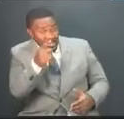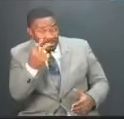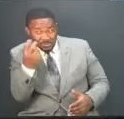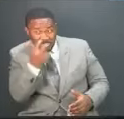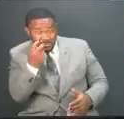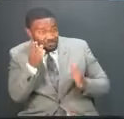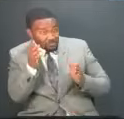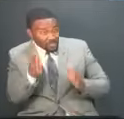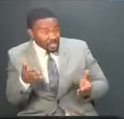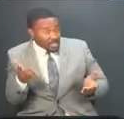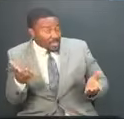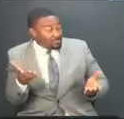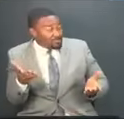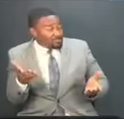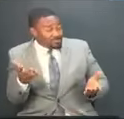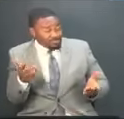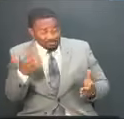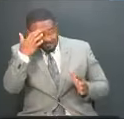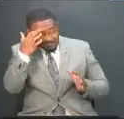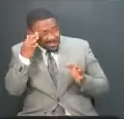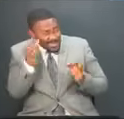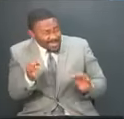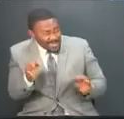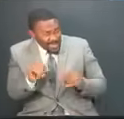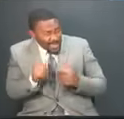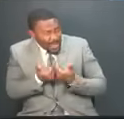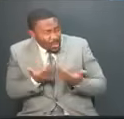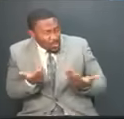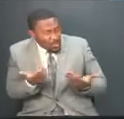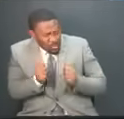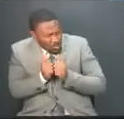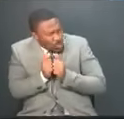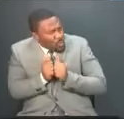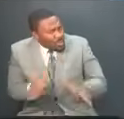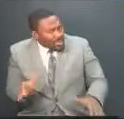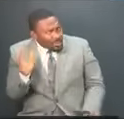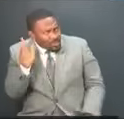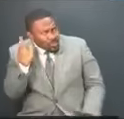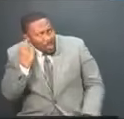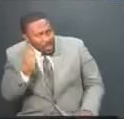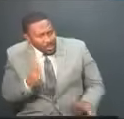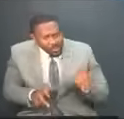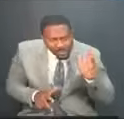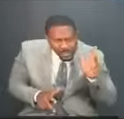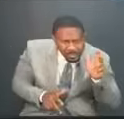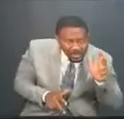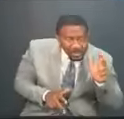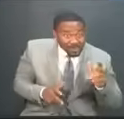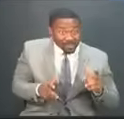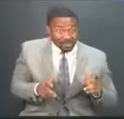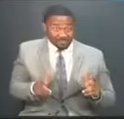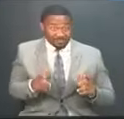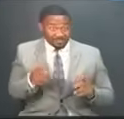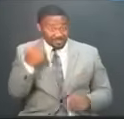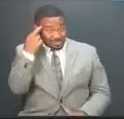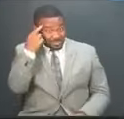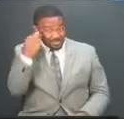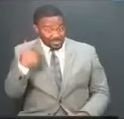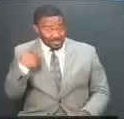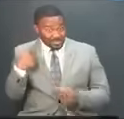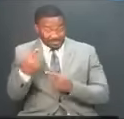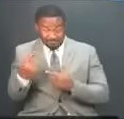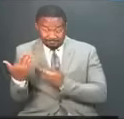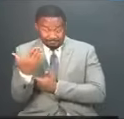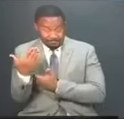has not heard all sides of this matter? The Speaker cannot rule. That is why since morning, my side has